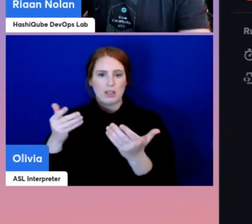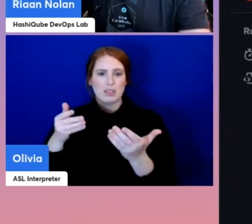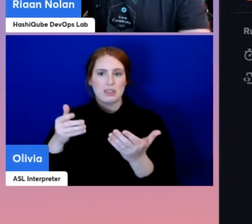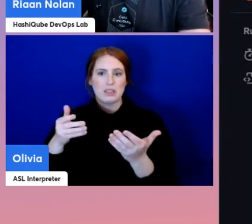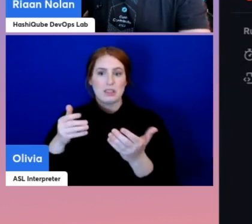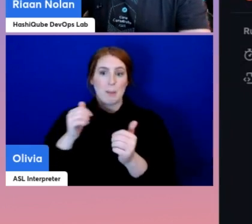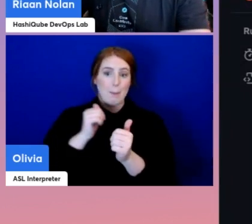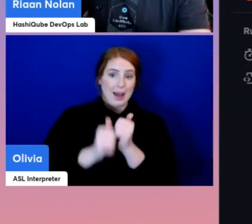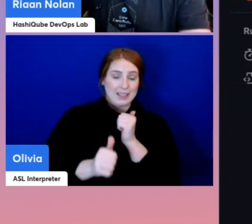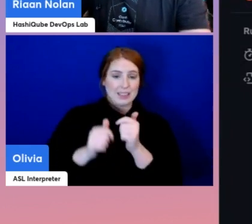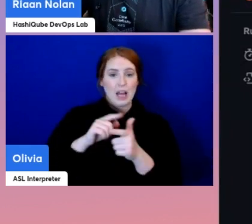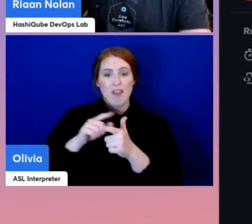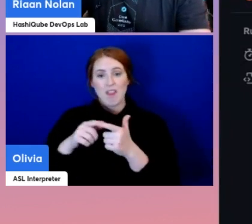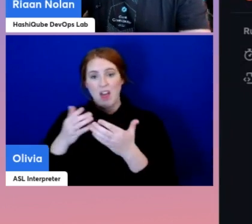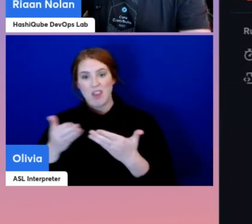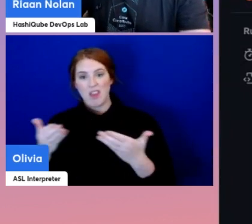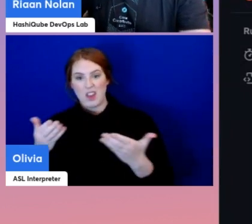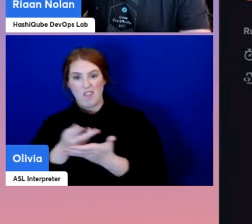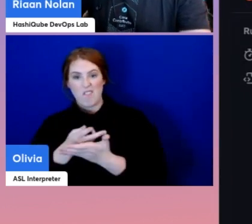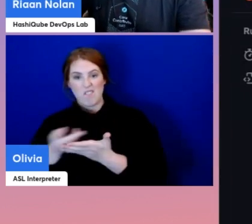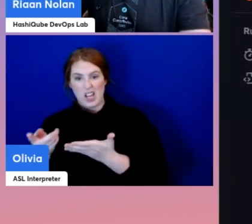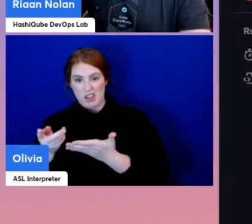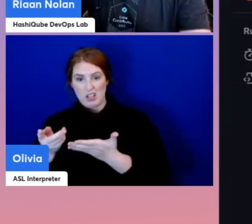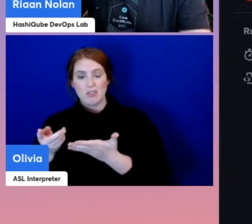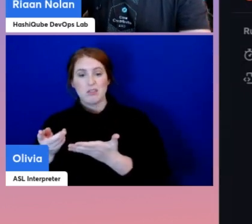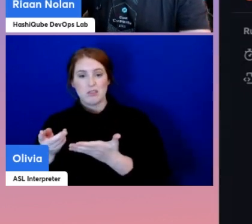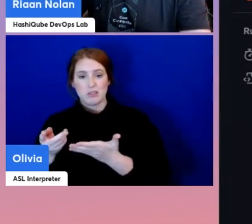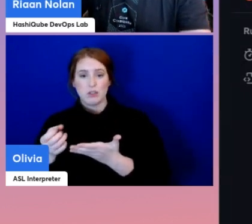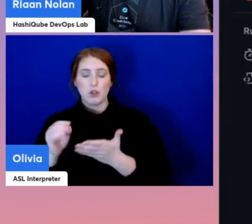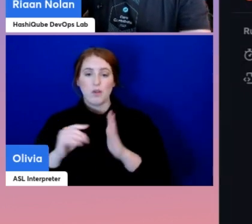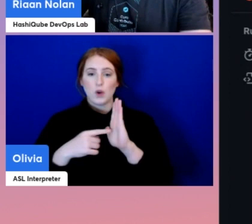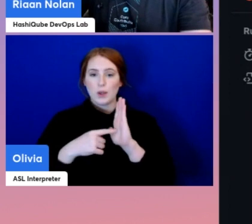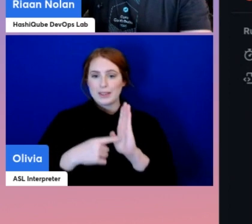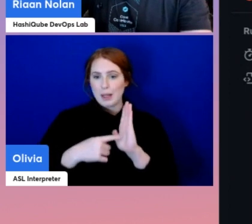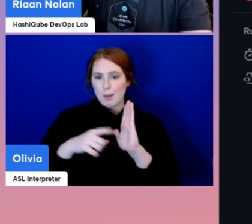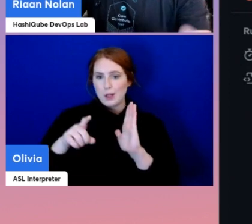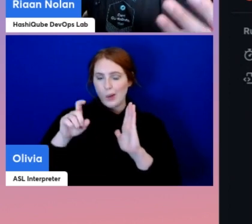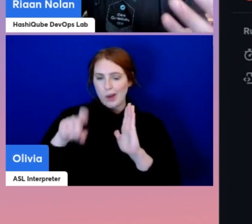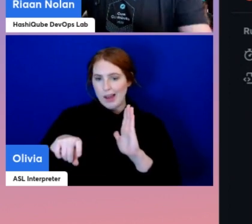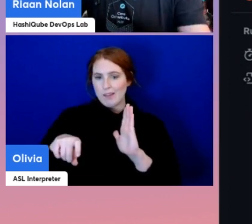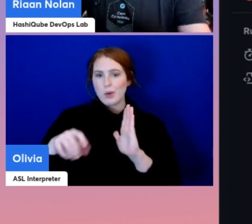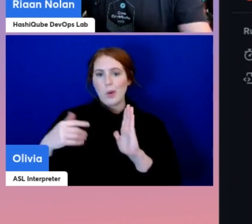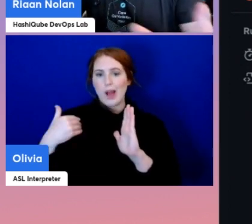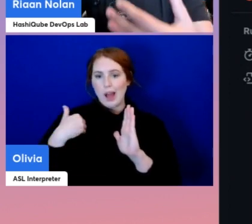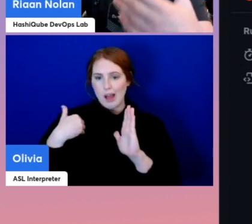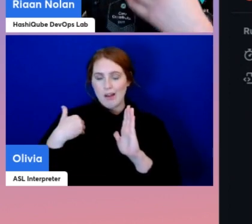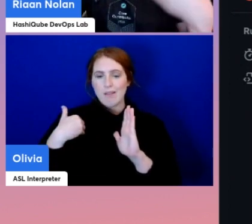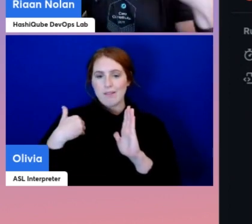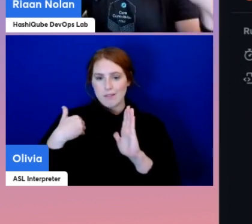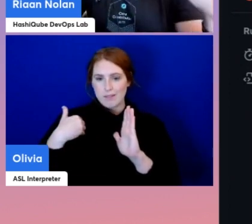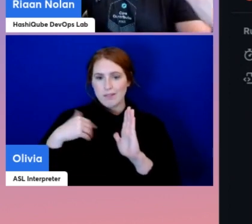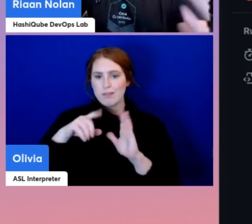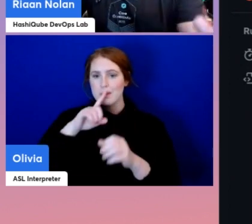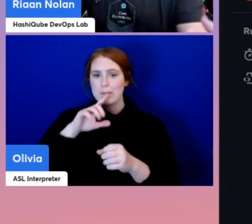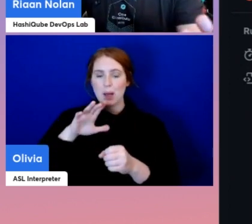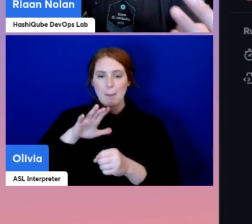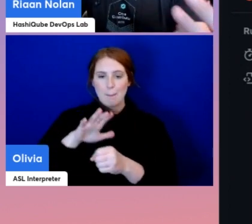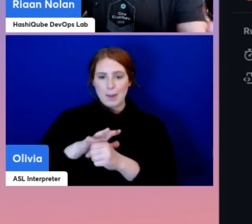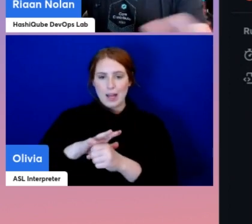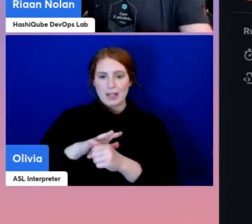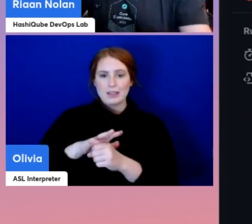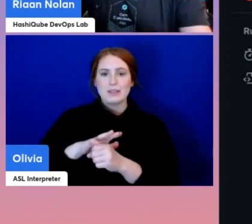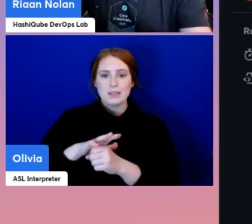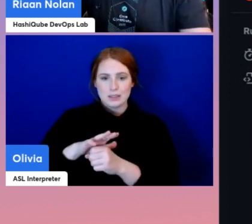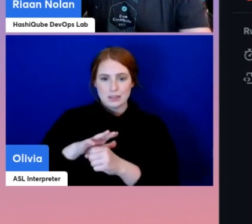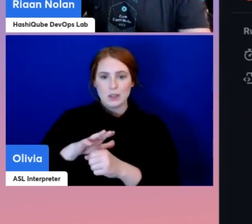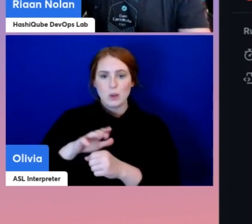things that it is failing on. For example, that you need to have a commit hash when you use a